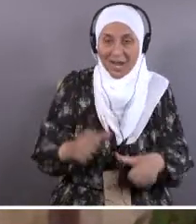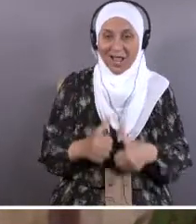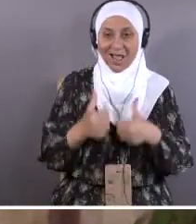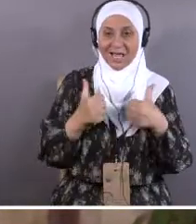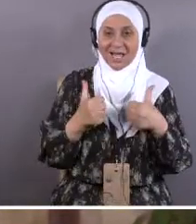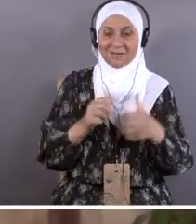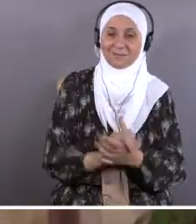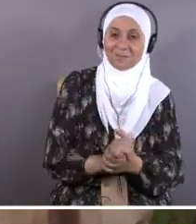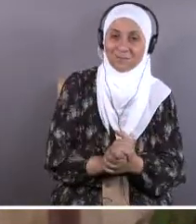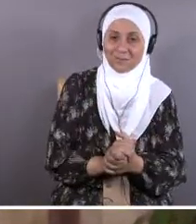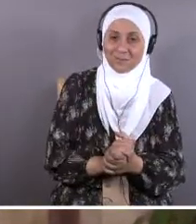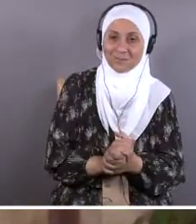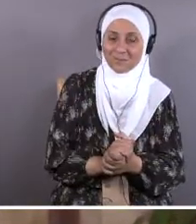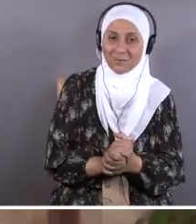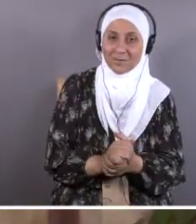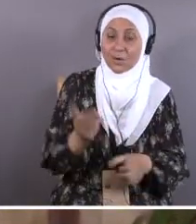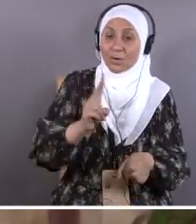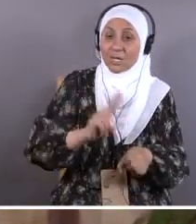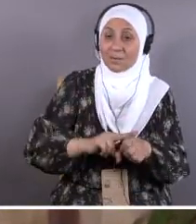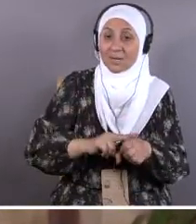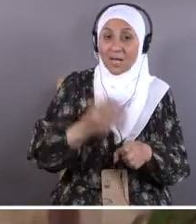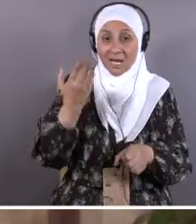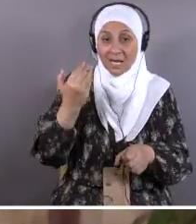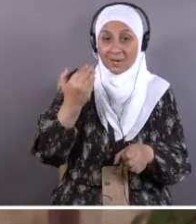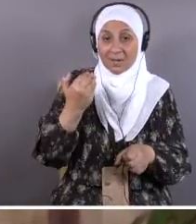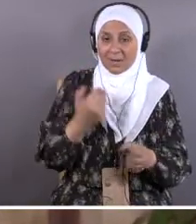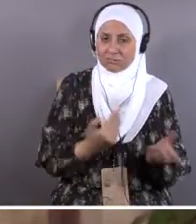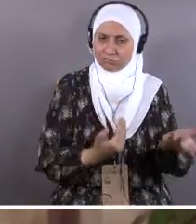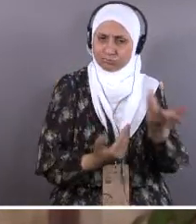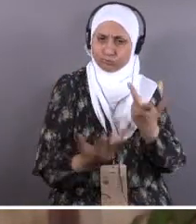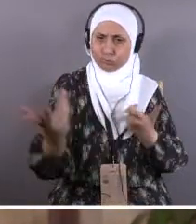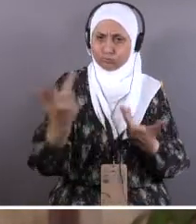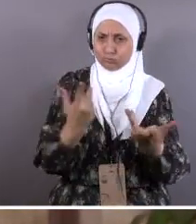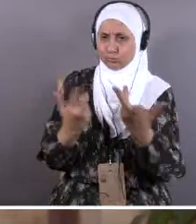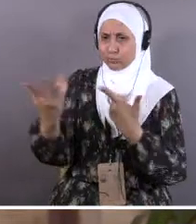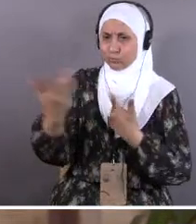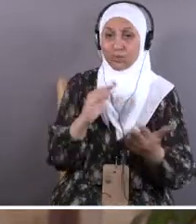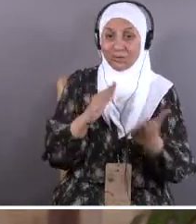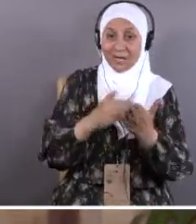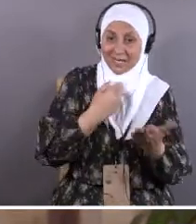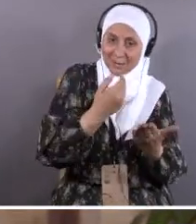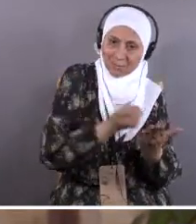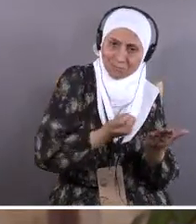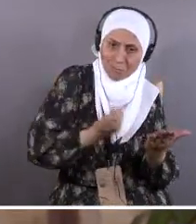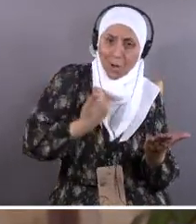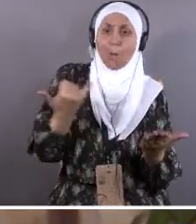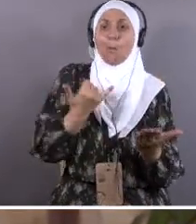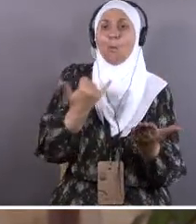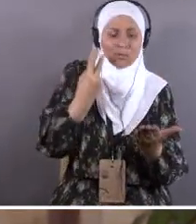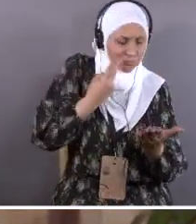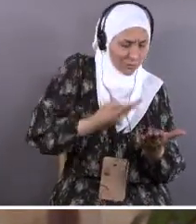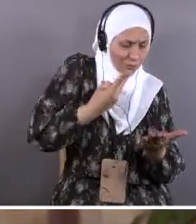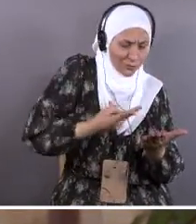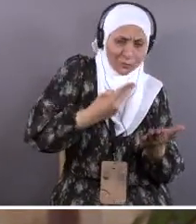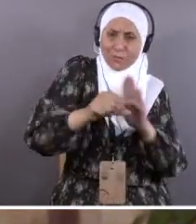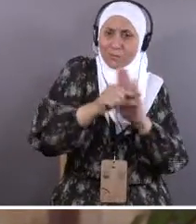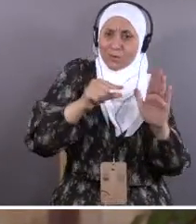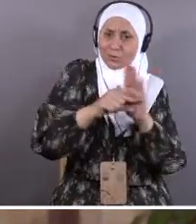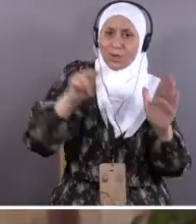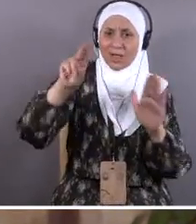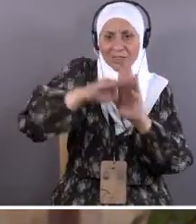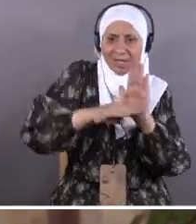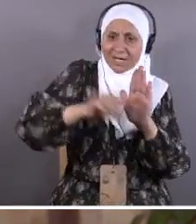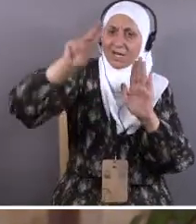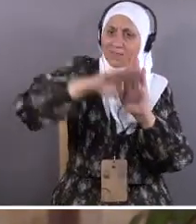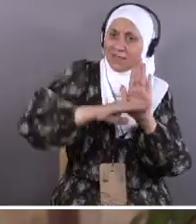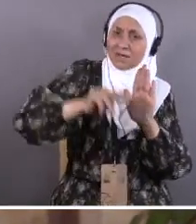from many participants will actively inform the development of important reports in many topics, and we look forward to sharing the results